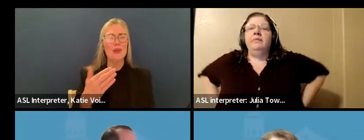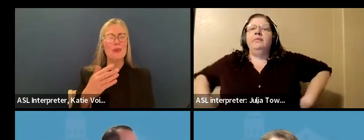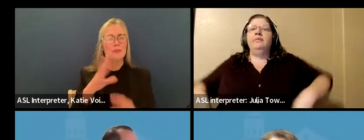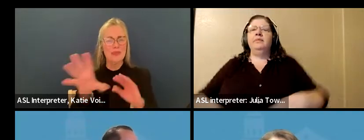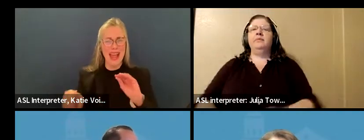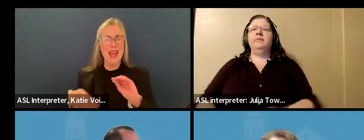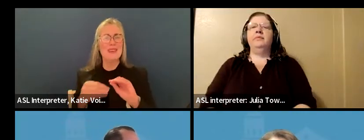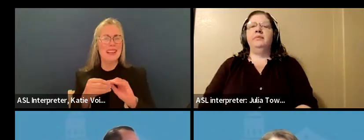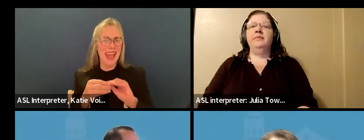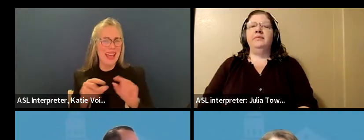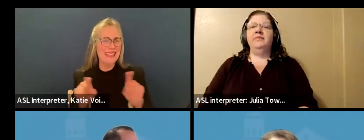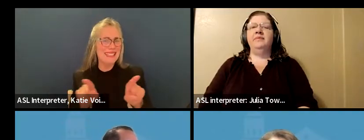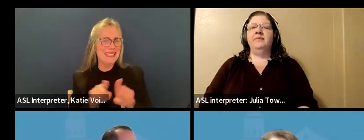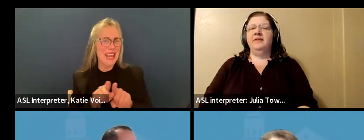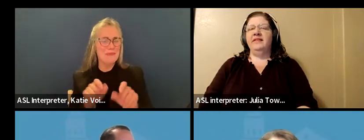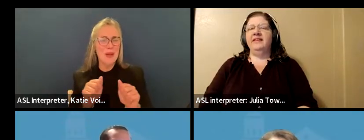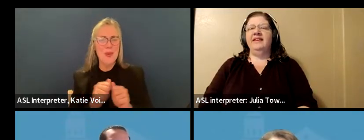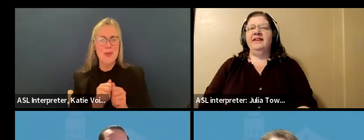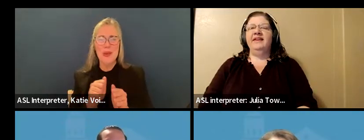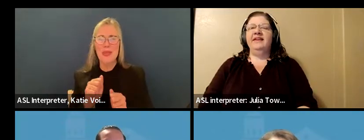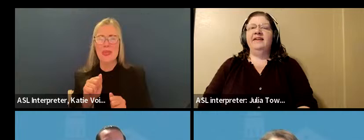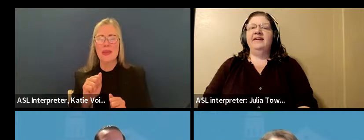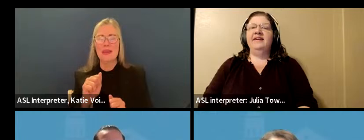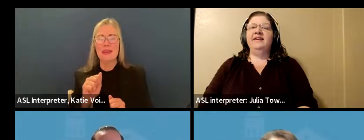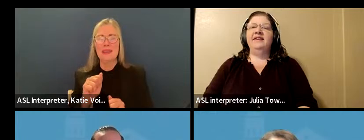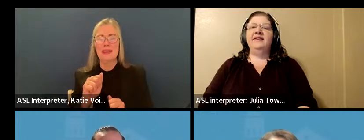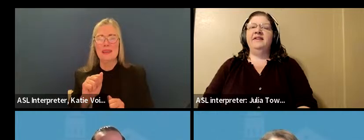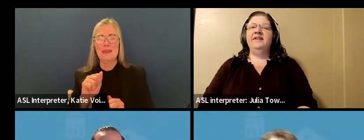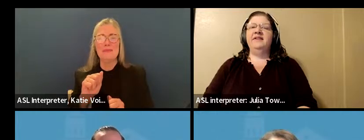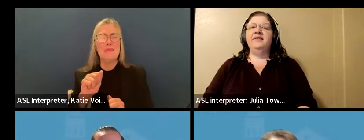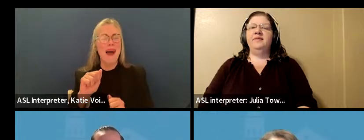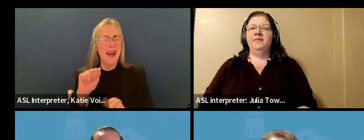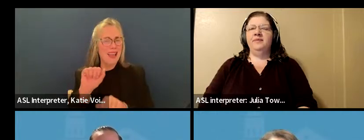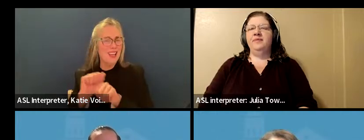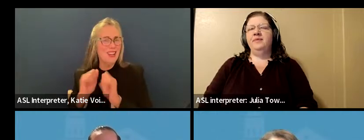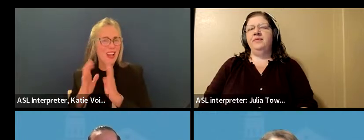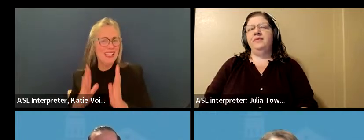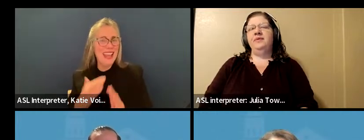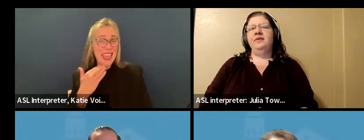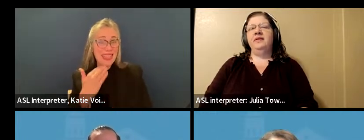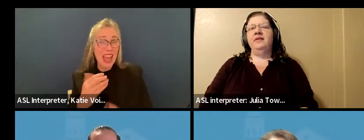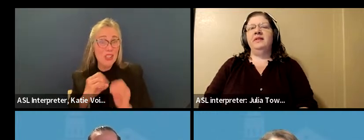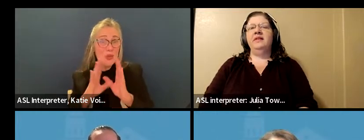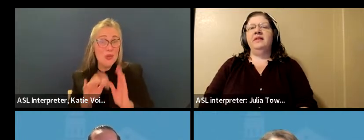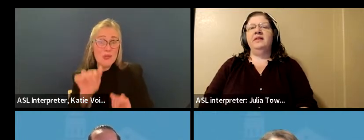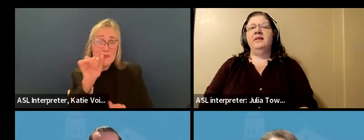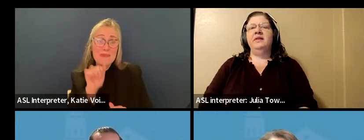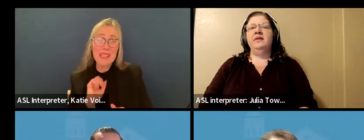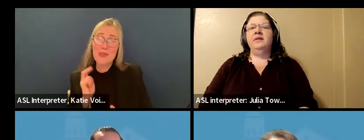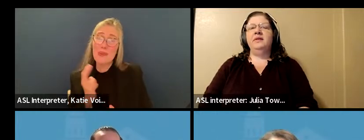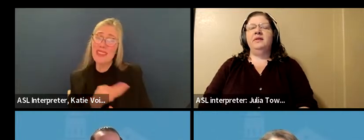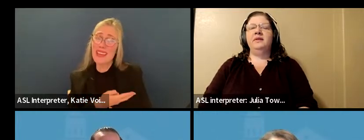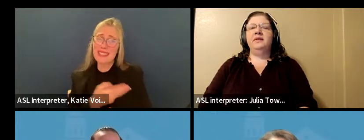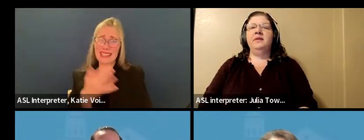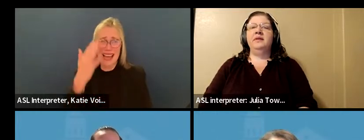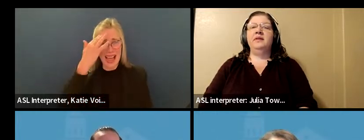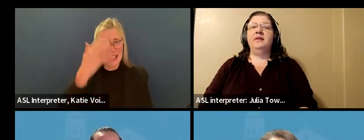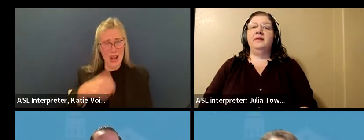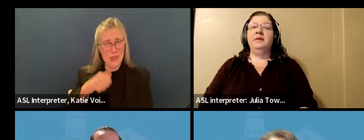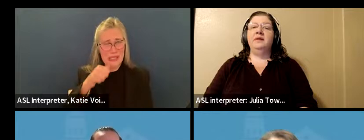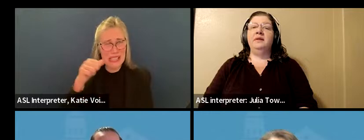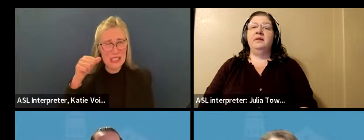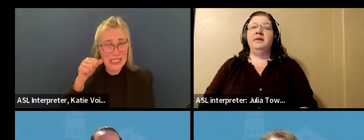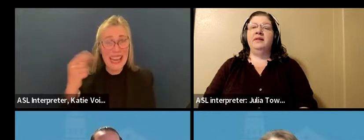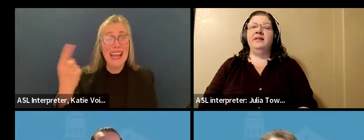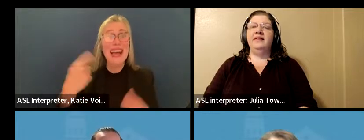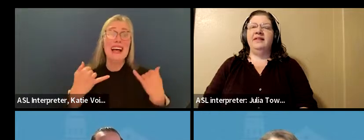of my colleagues have said it all and given the necessary. But I just want to add, thank you, students, for being patient with us. I know you had a day off,